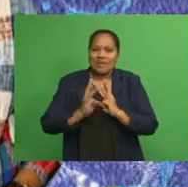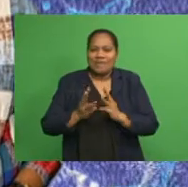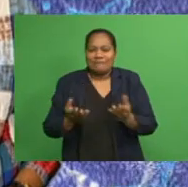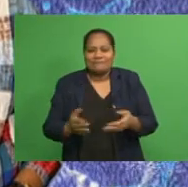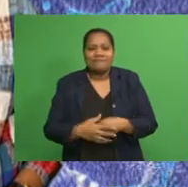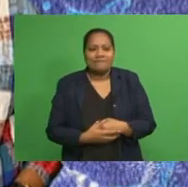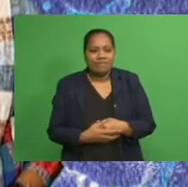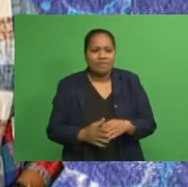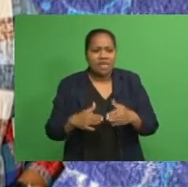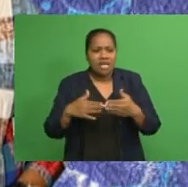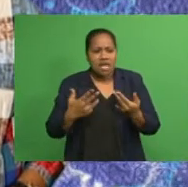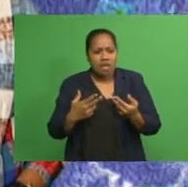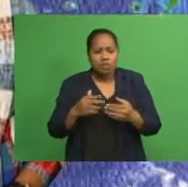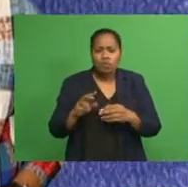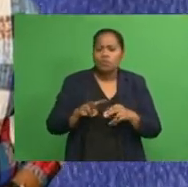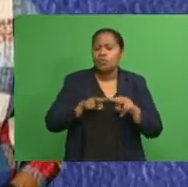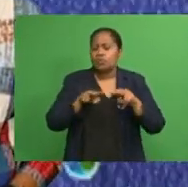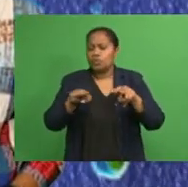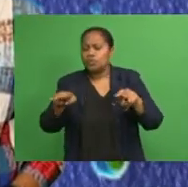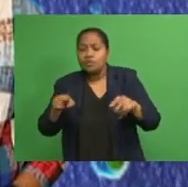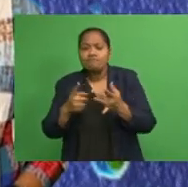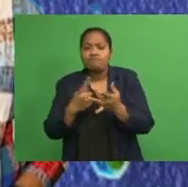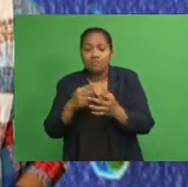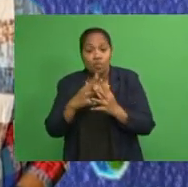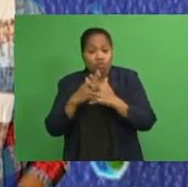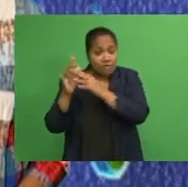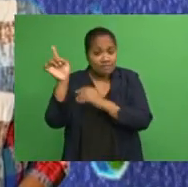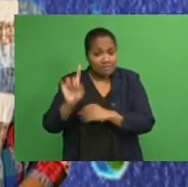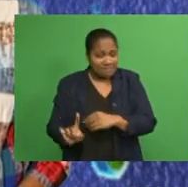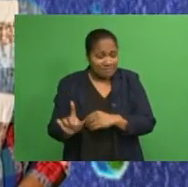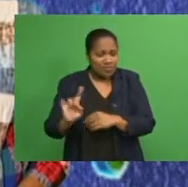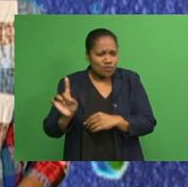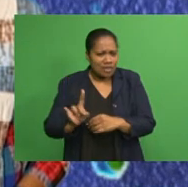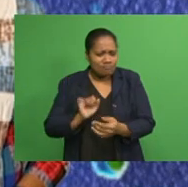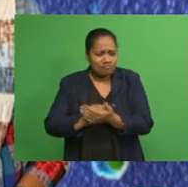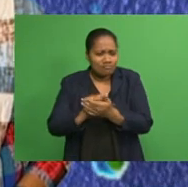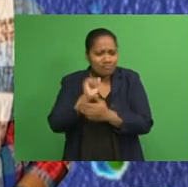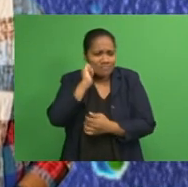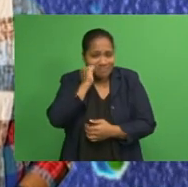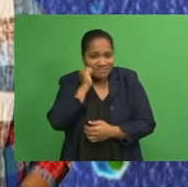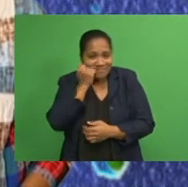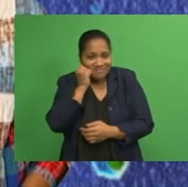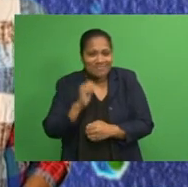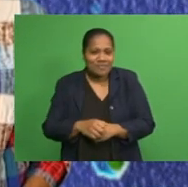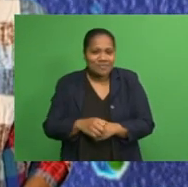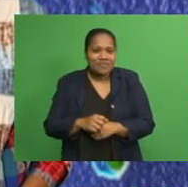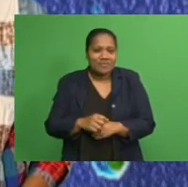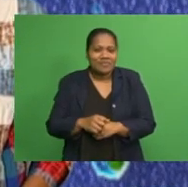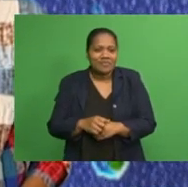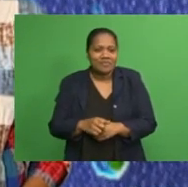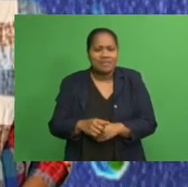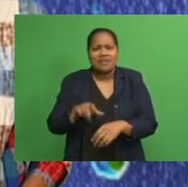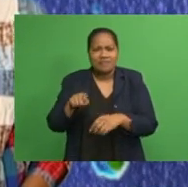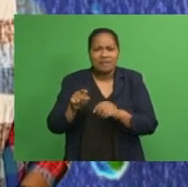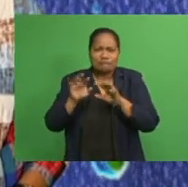quickly glancing through the other centers. In the west, the day was properly warmed up, turned out overcast for some time, but